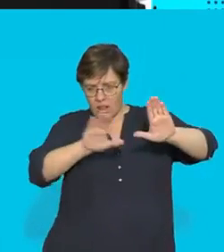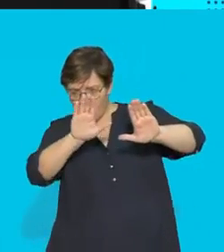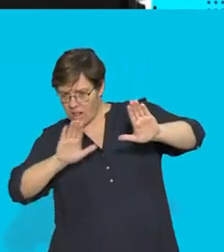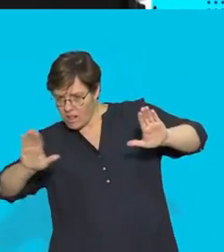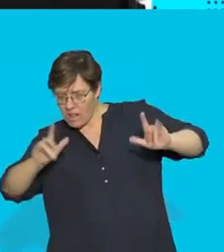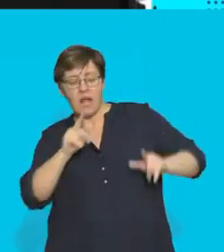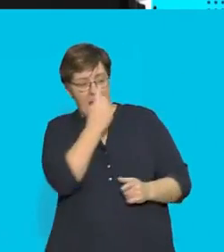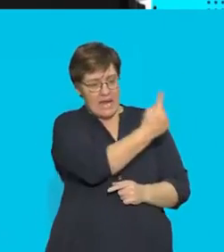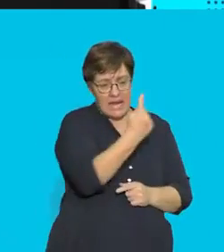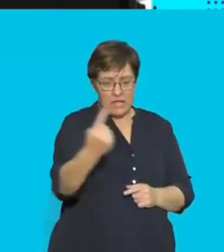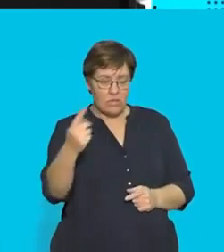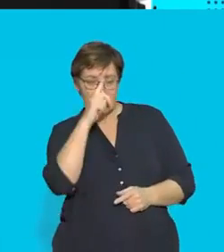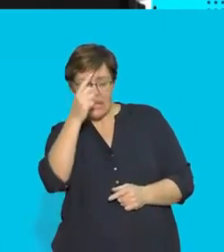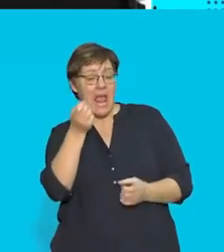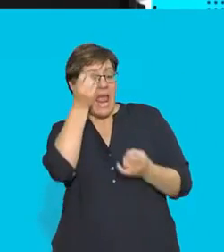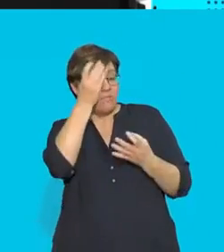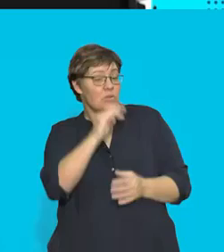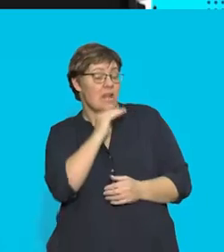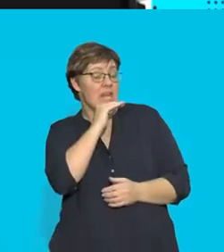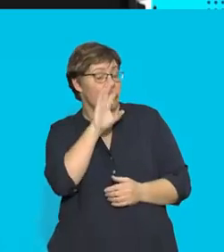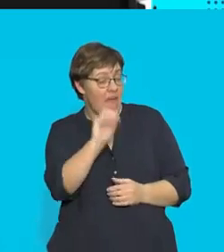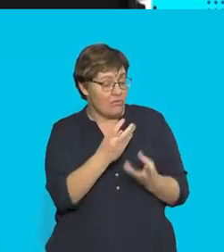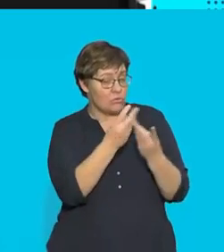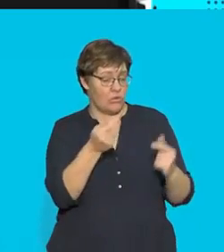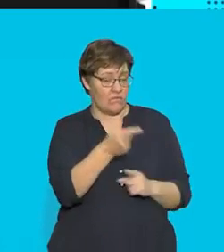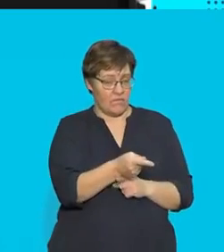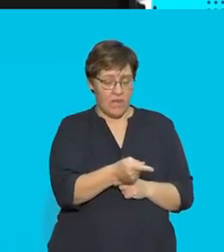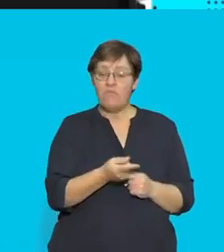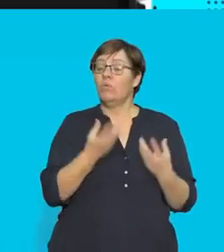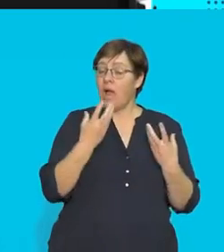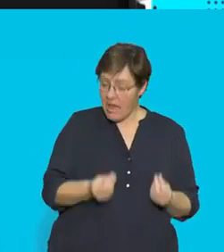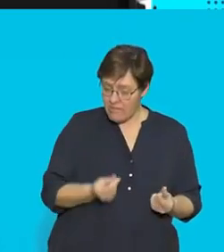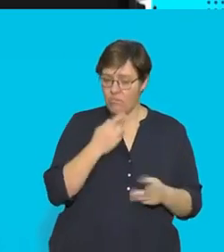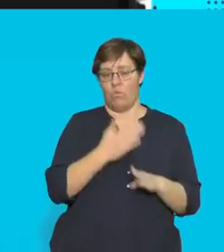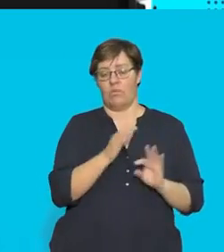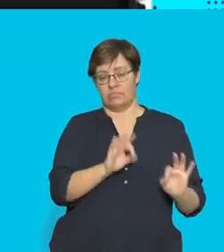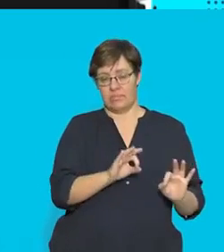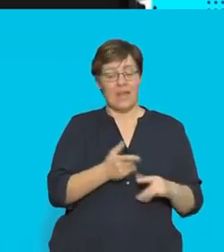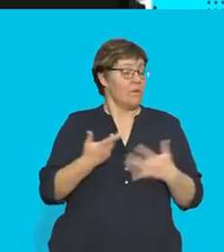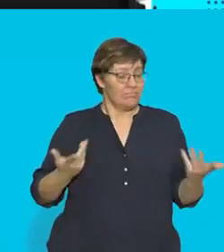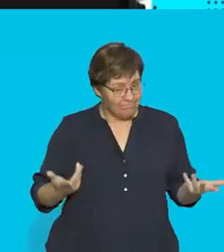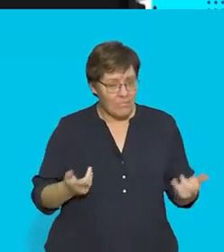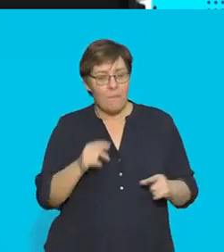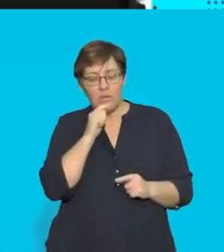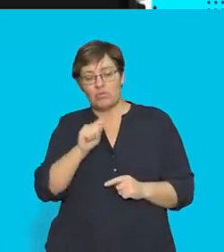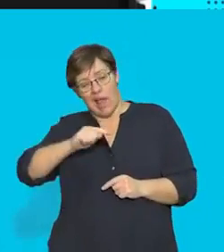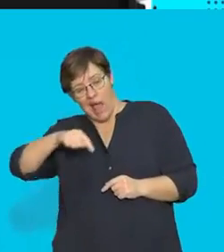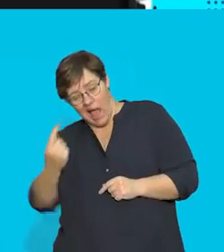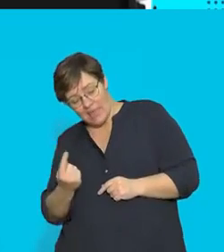each triangle to see if you have enough information to solve that triangle. If you do, then you can work with it. If not, you may have to